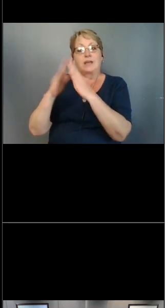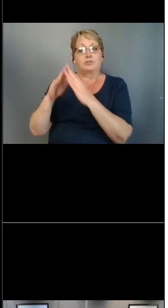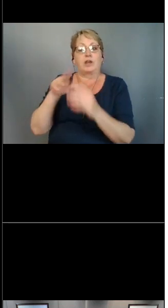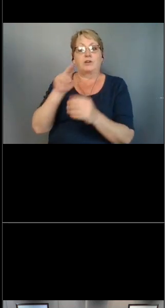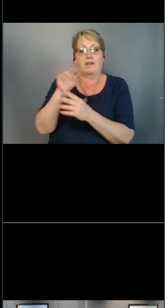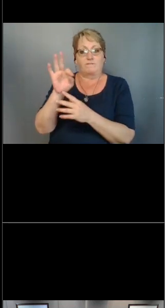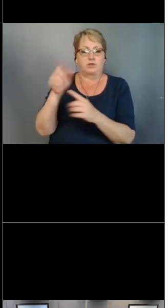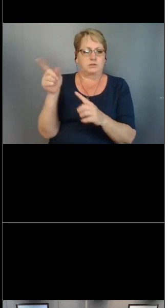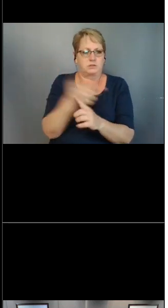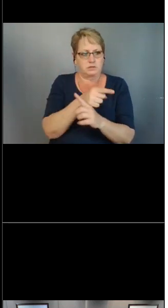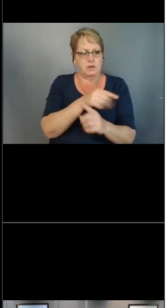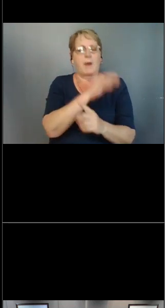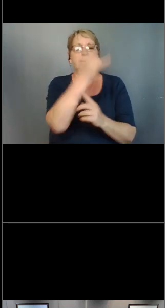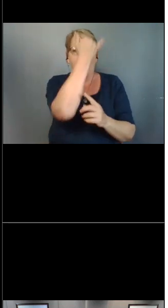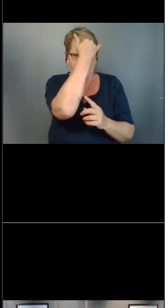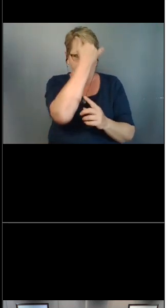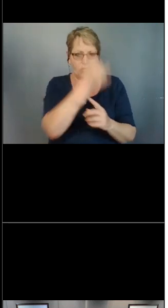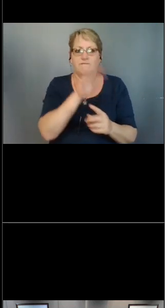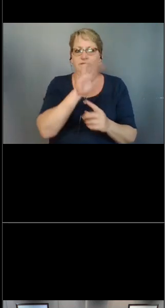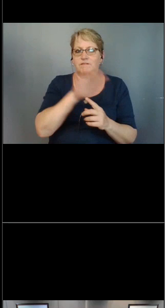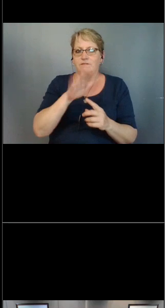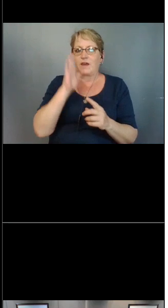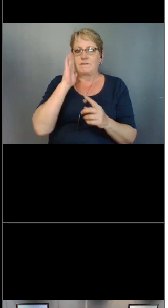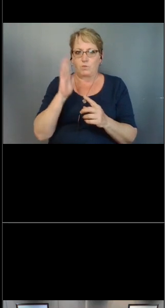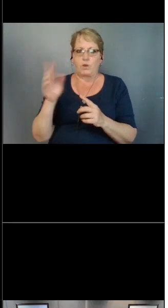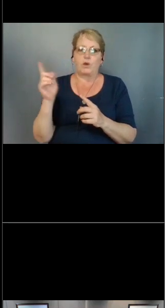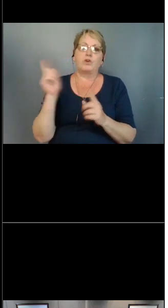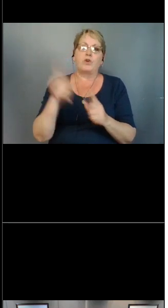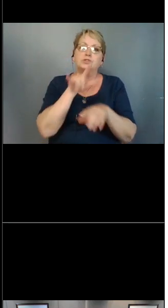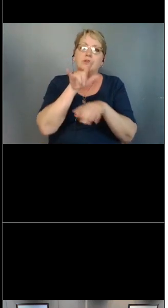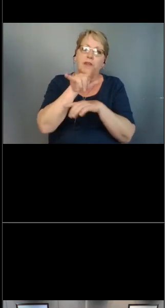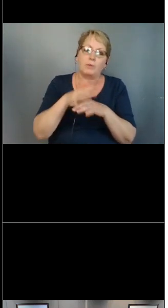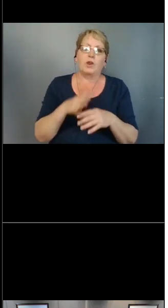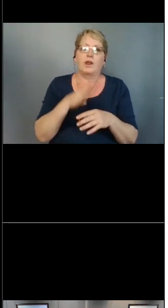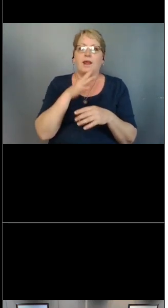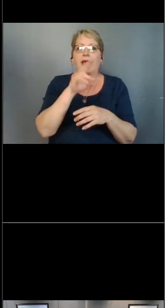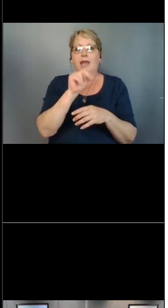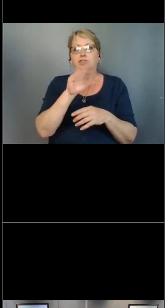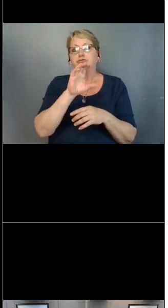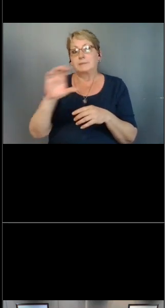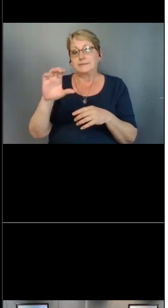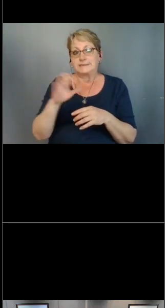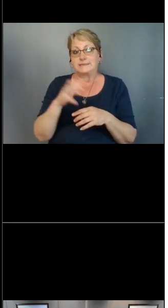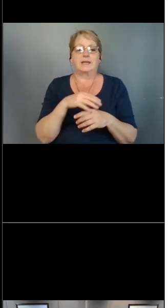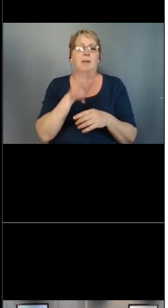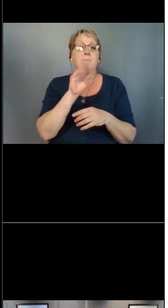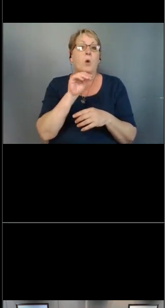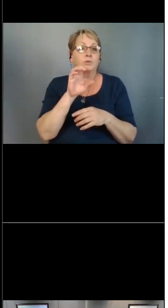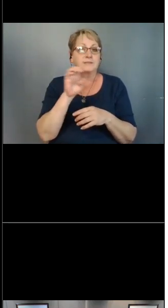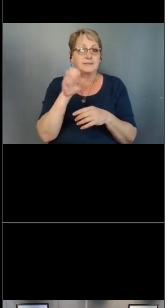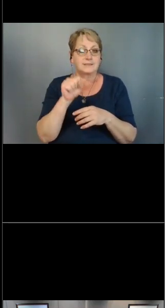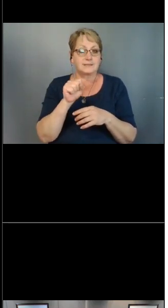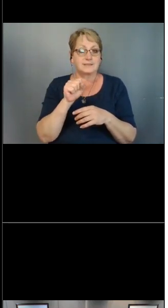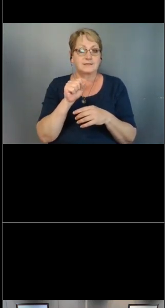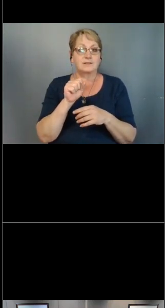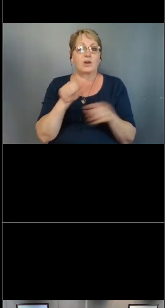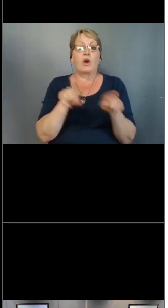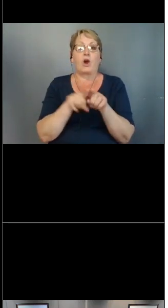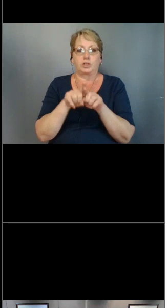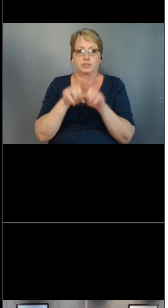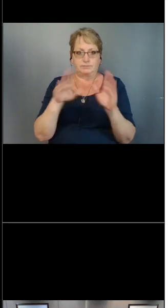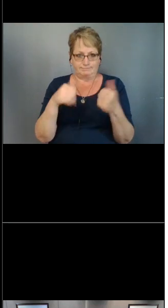will continue to provide access to Niagara Falls International Airport, NCCC, and BOCES, while adding additional service to Vantage International